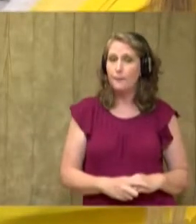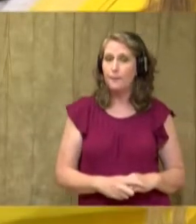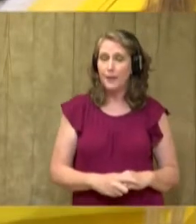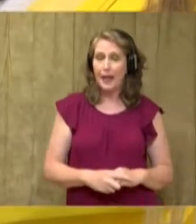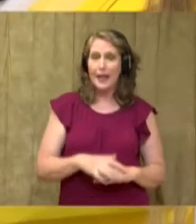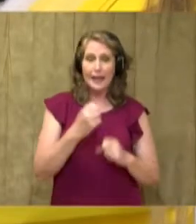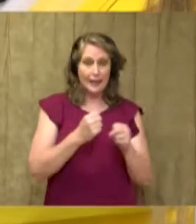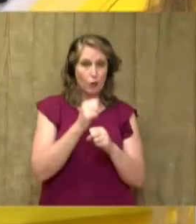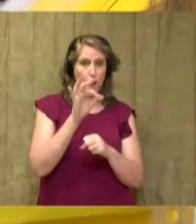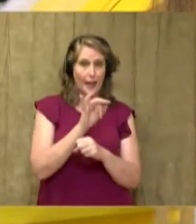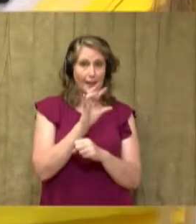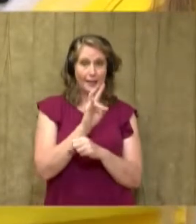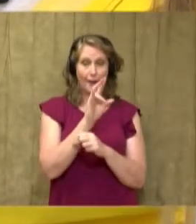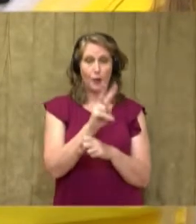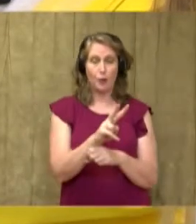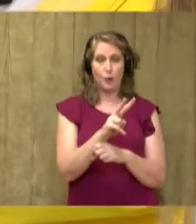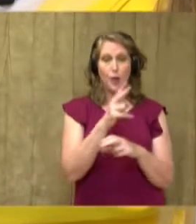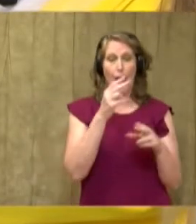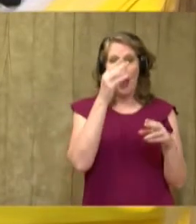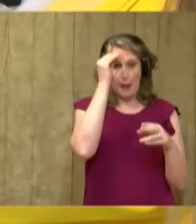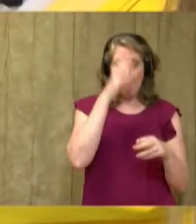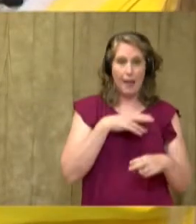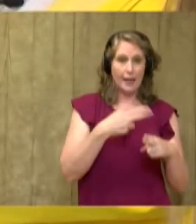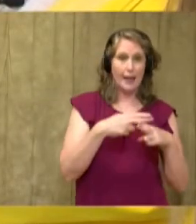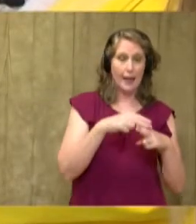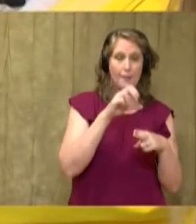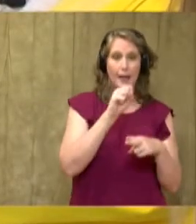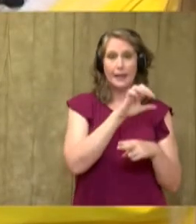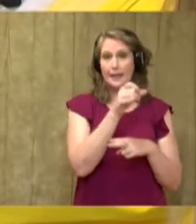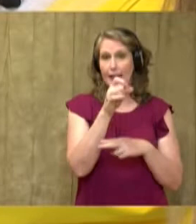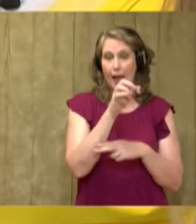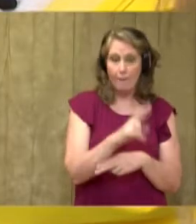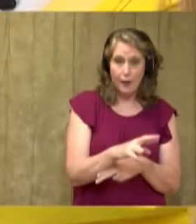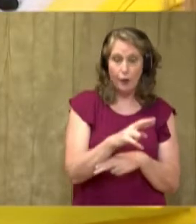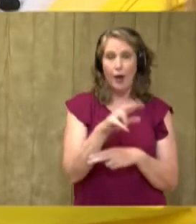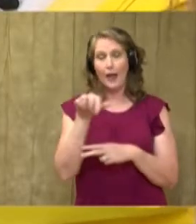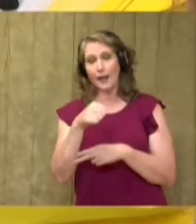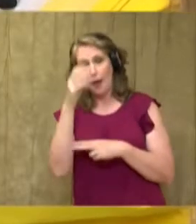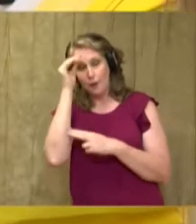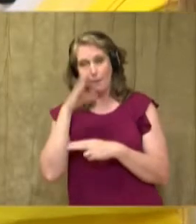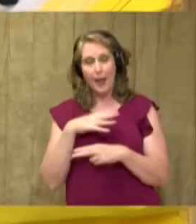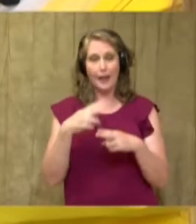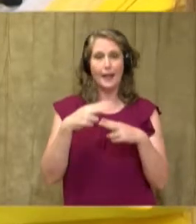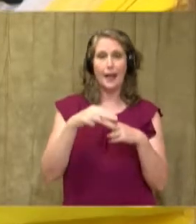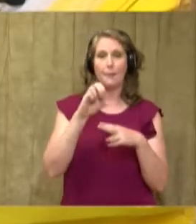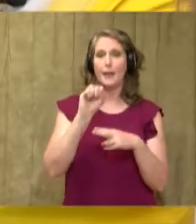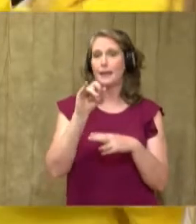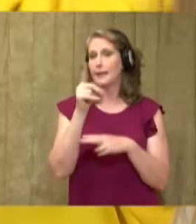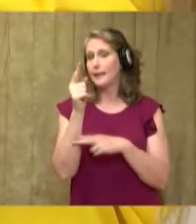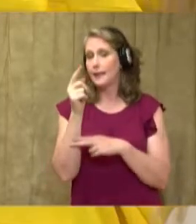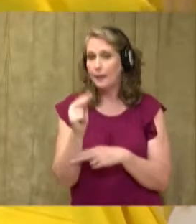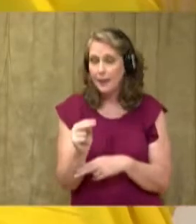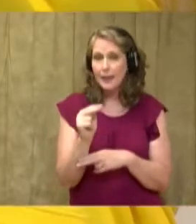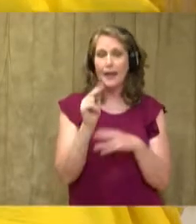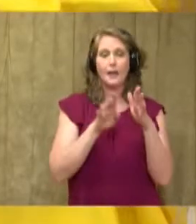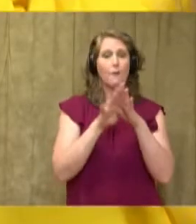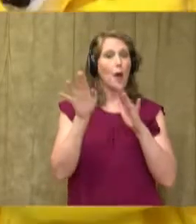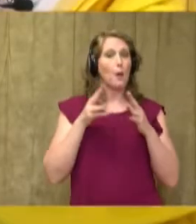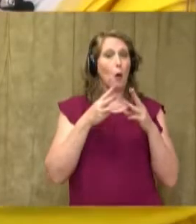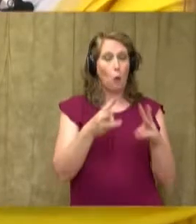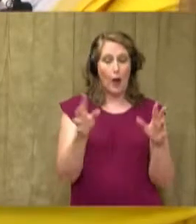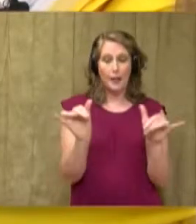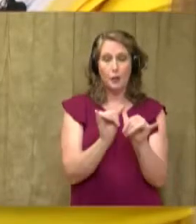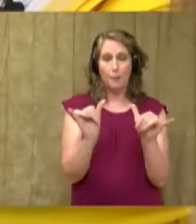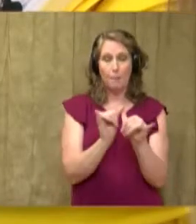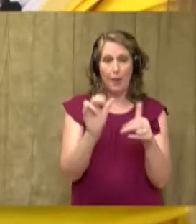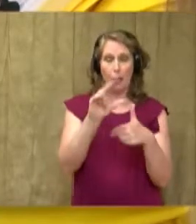In 1972, Herbert Saffir and Robert Simpson developed the Saffir-Simpson Hurricane Wind Scale. This